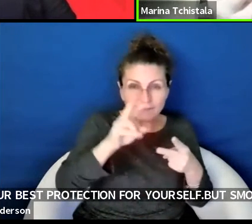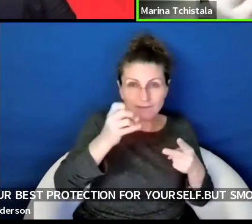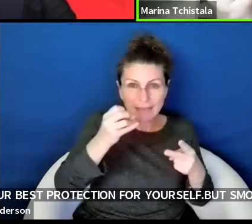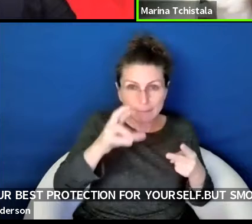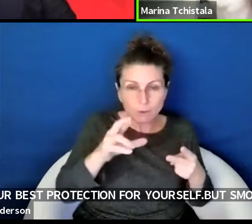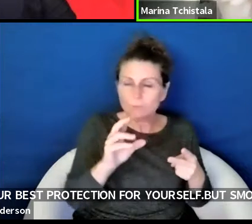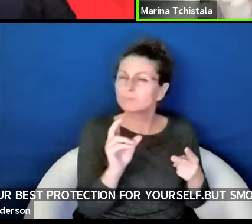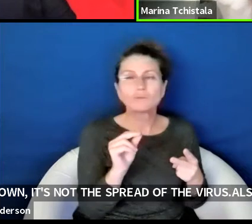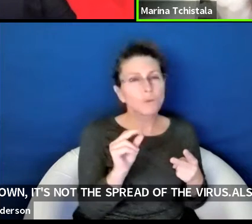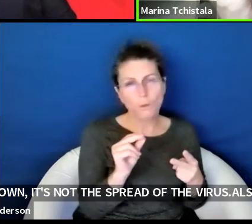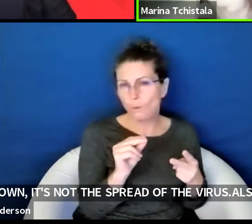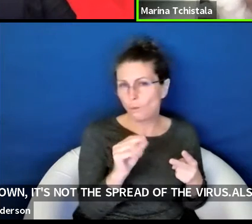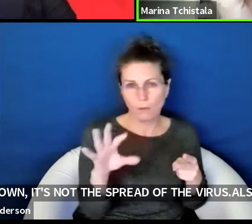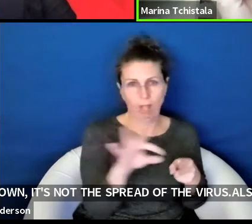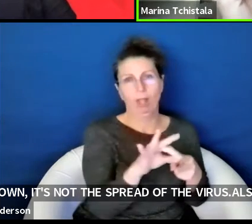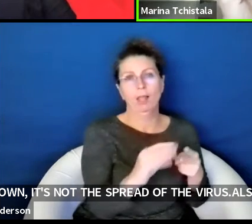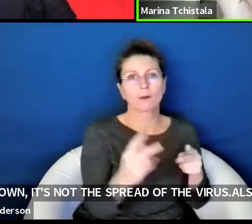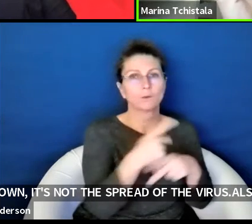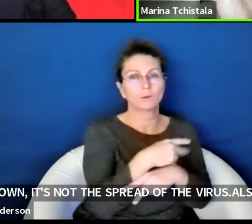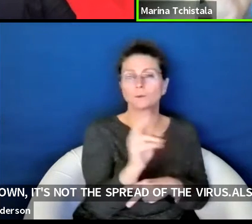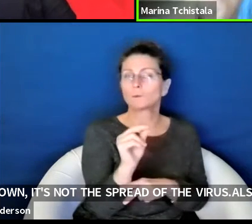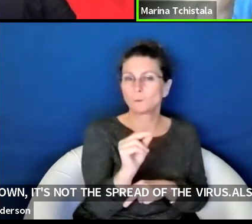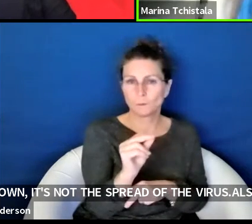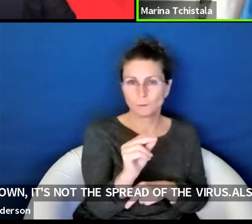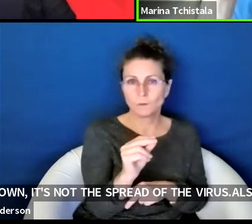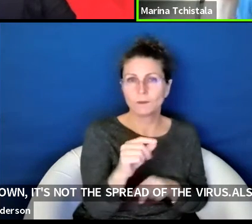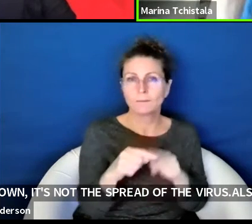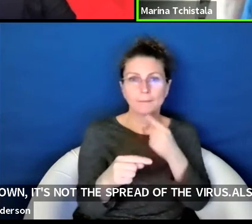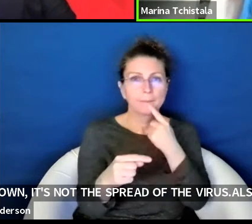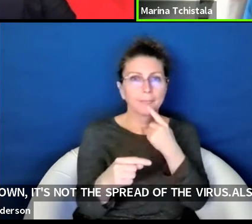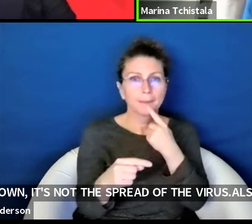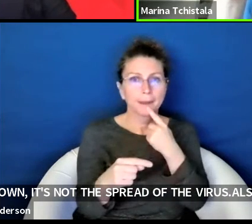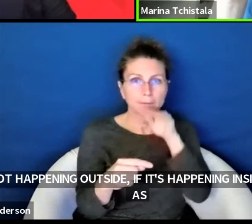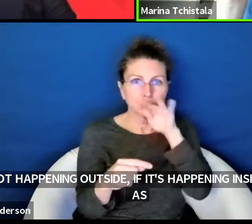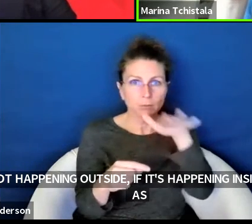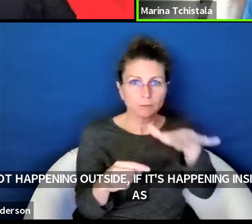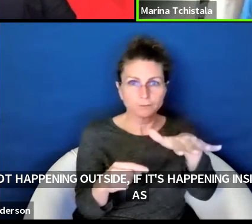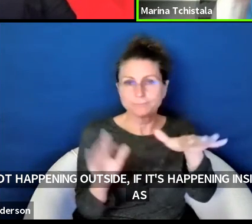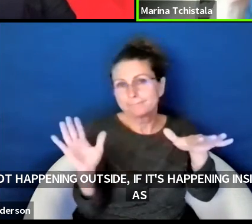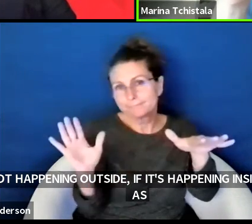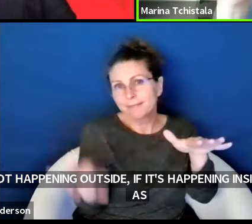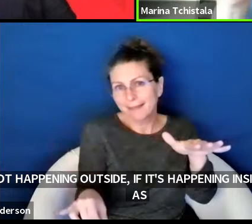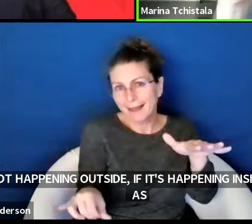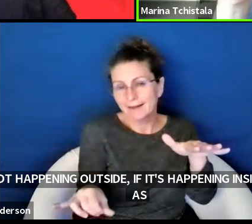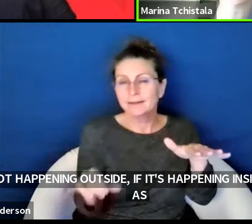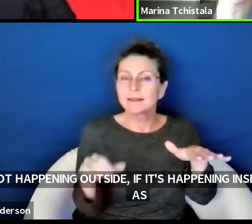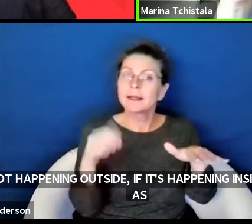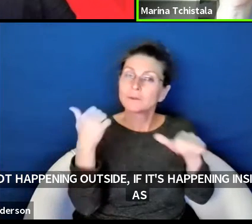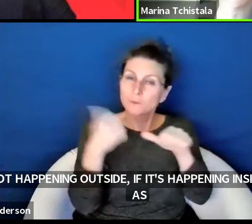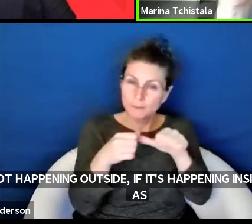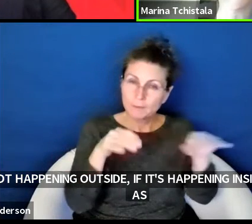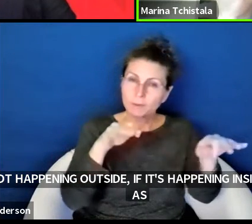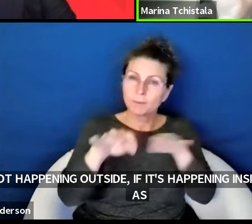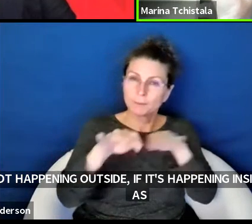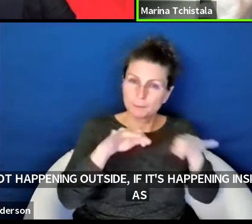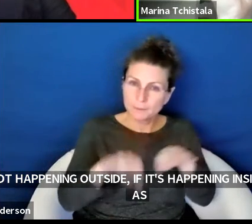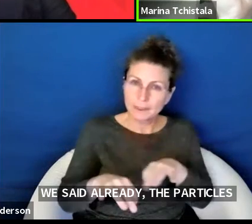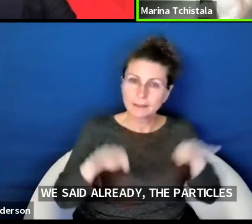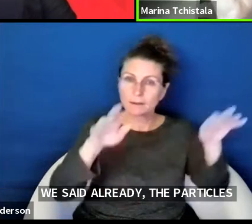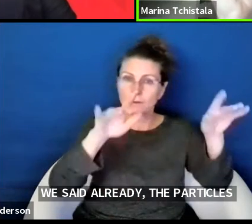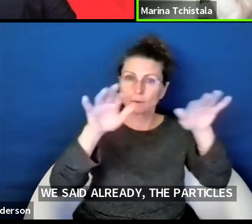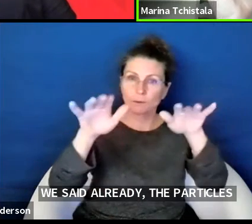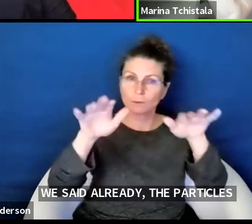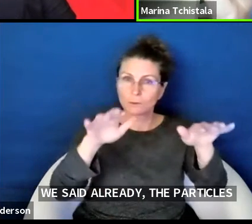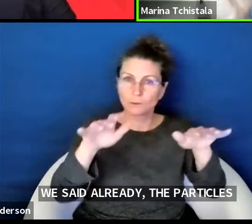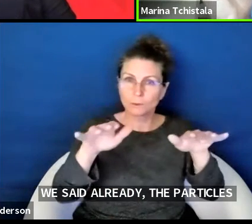inside, where, as we said already, the particles can stay, be suspended in the air longer,